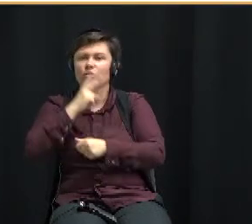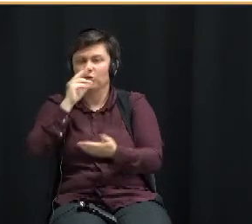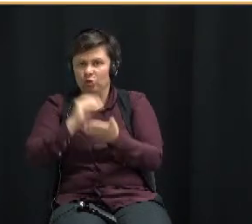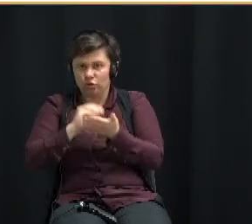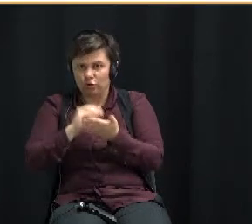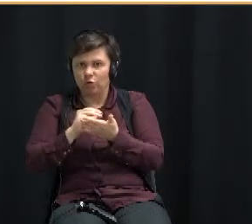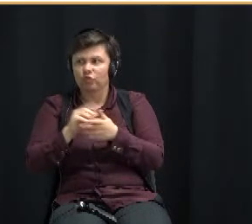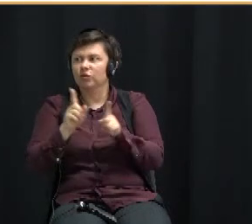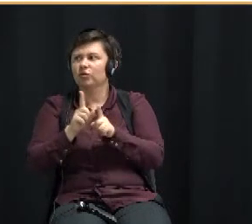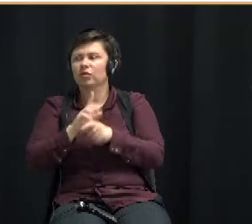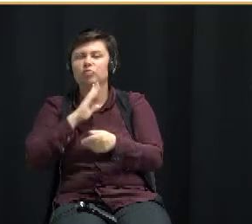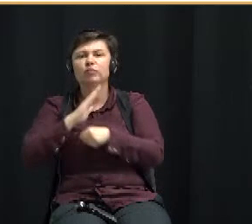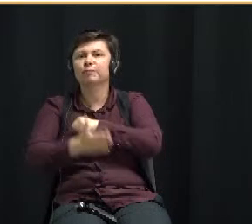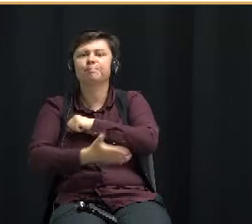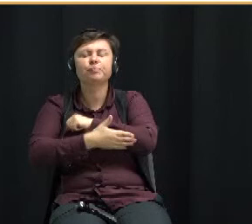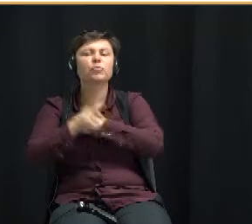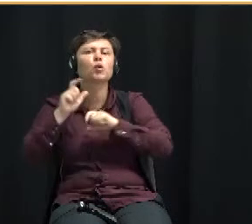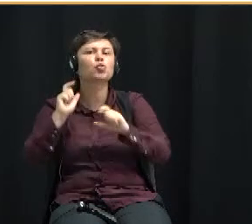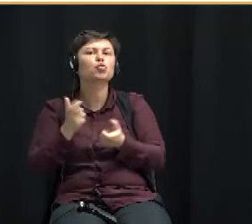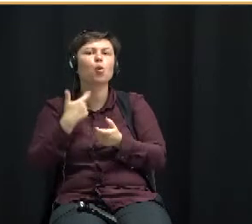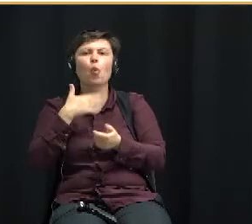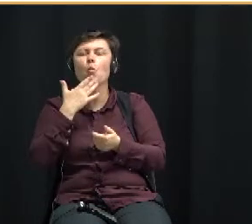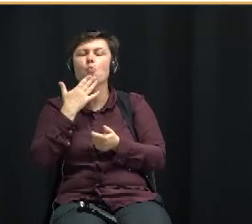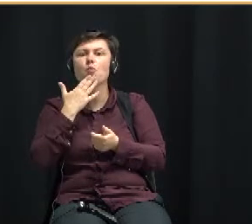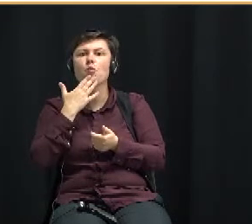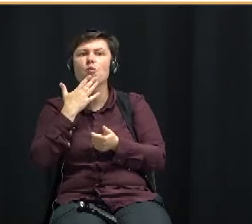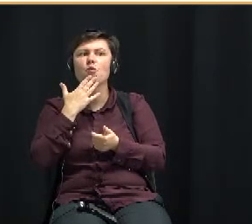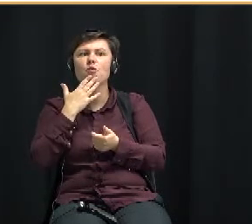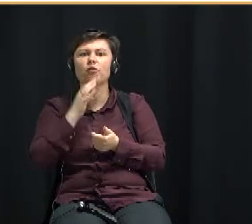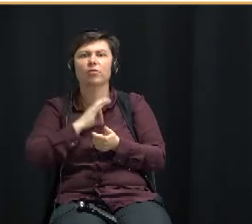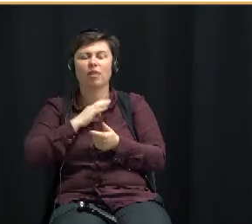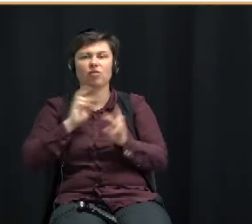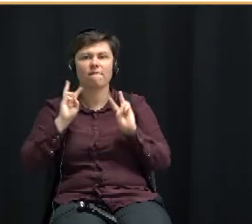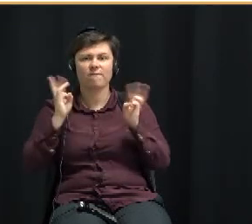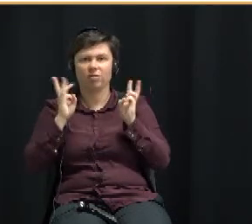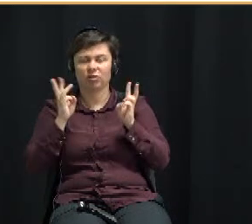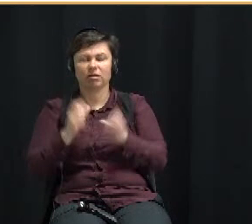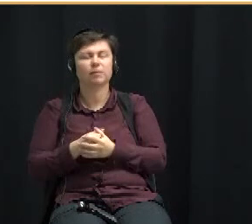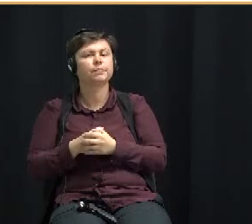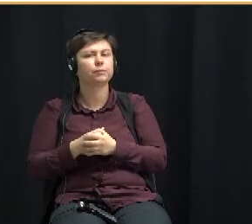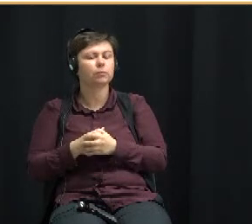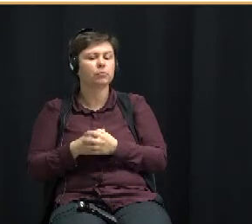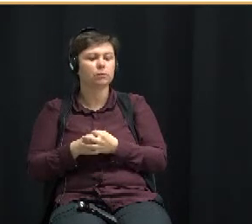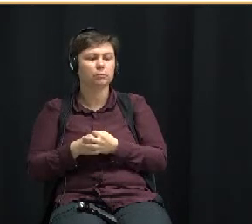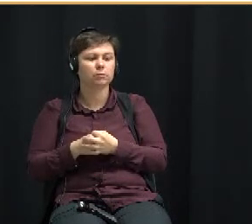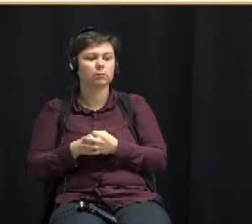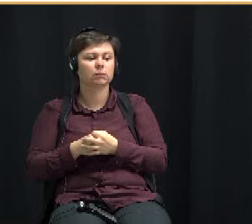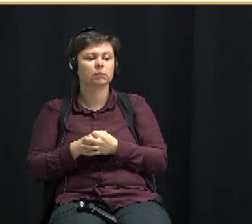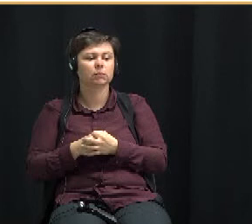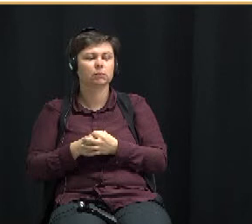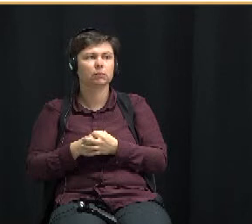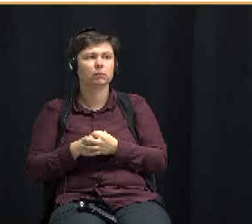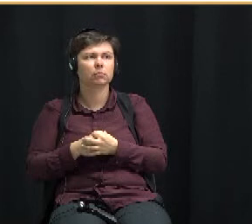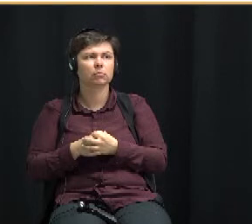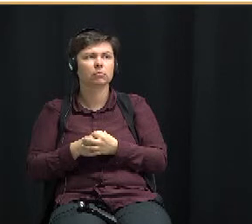we have discussed in our workshops in Wrocław. So, and I want to keep